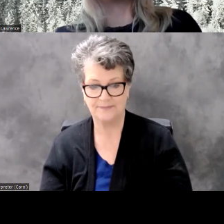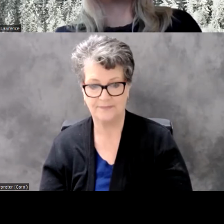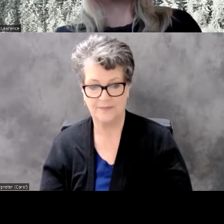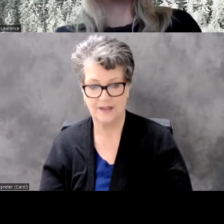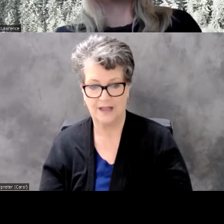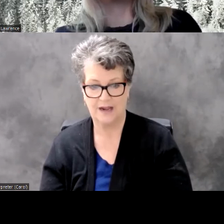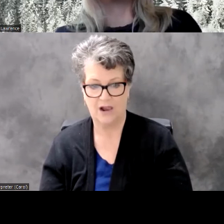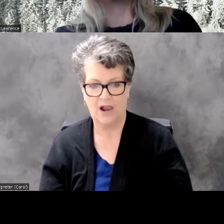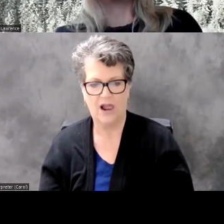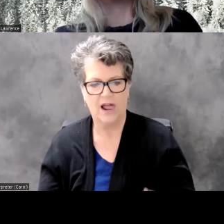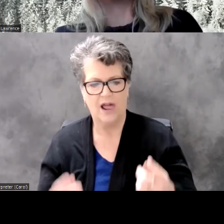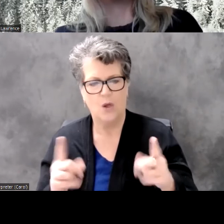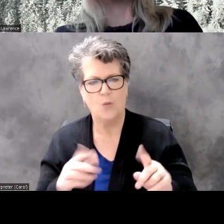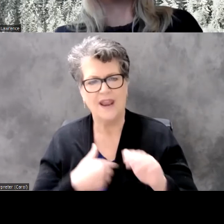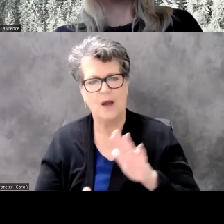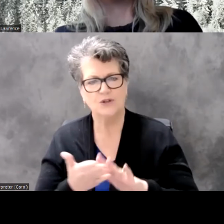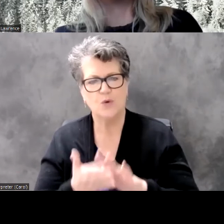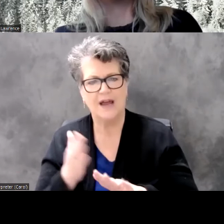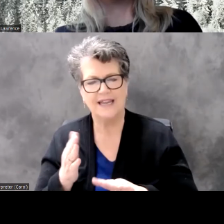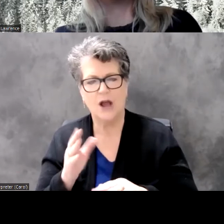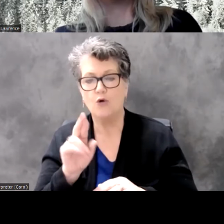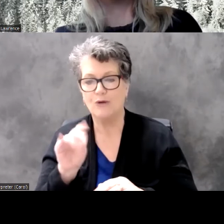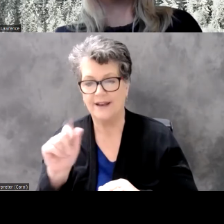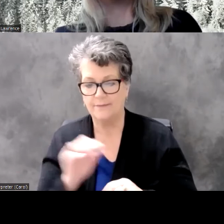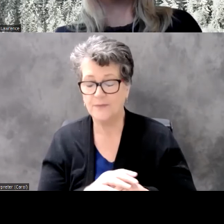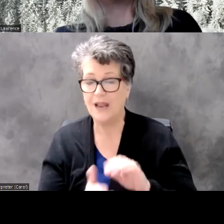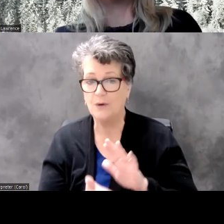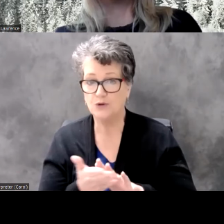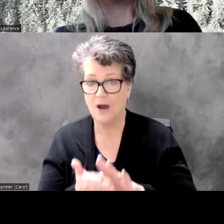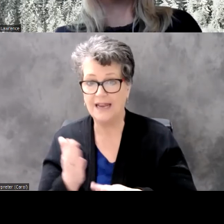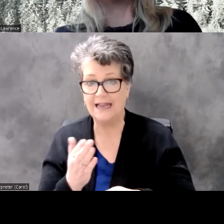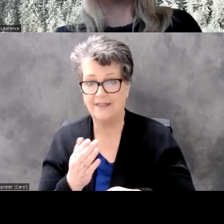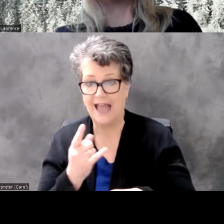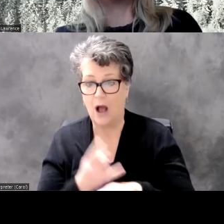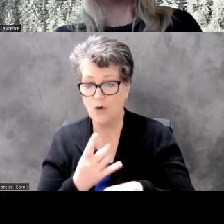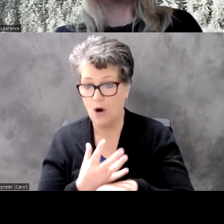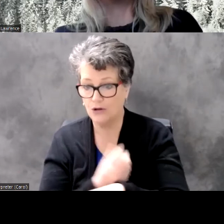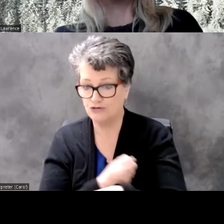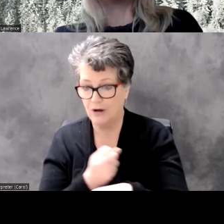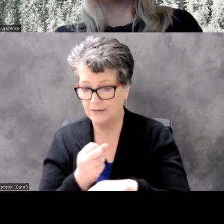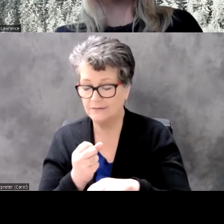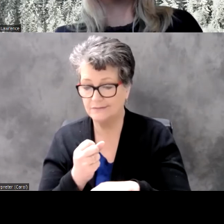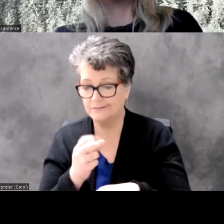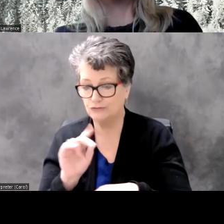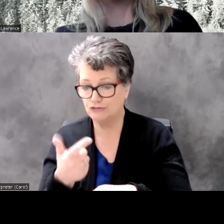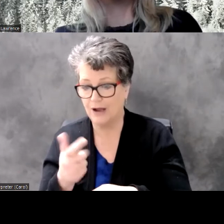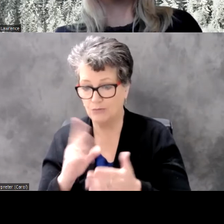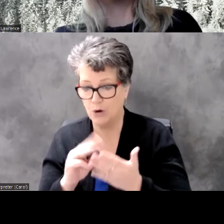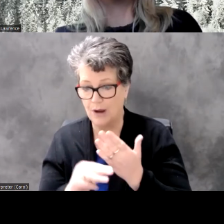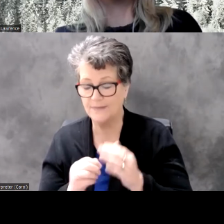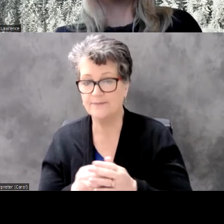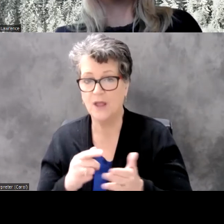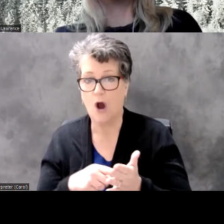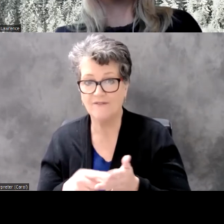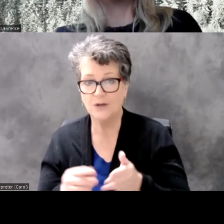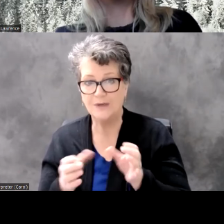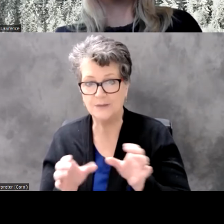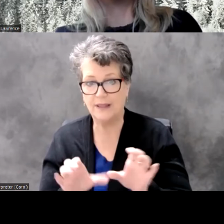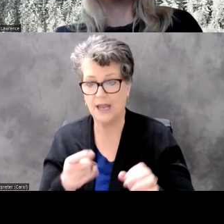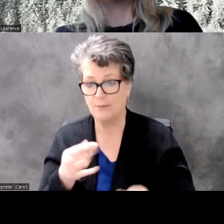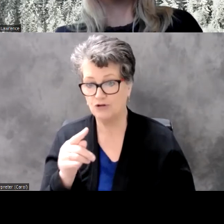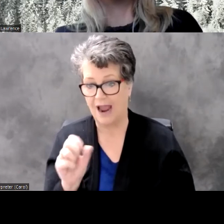When I was running the Department of Alcohol and Drug Programs, we often split up grants